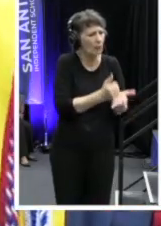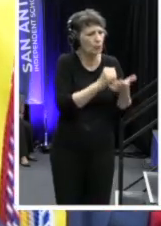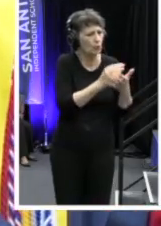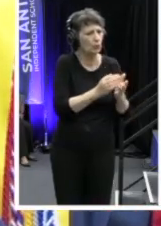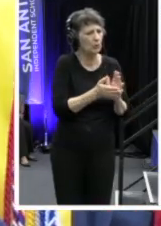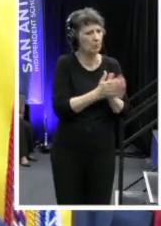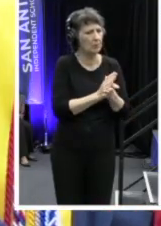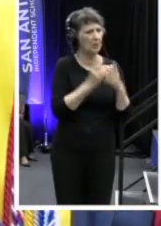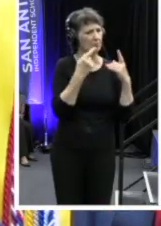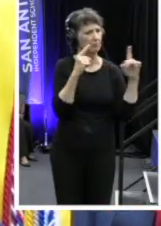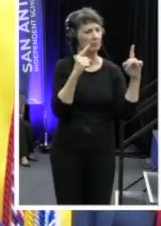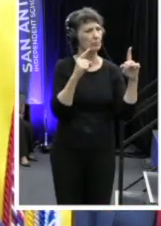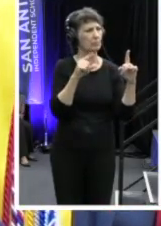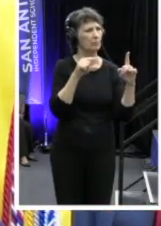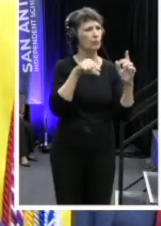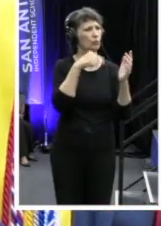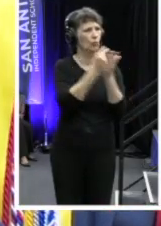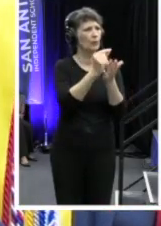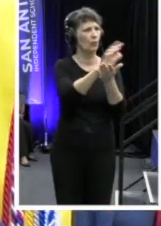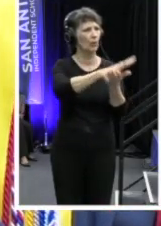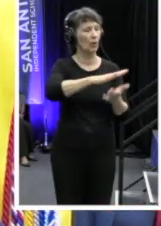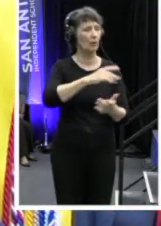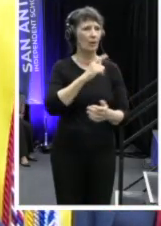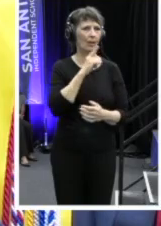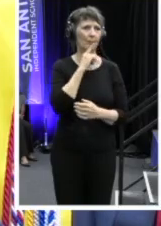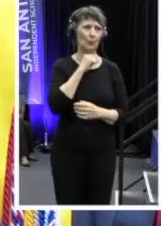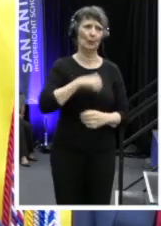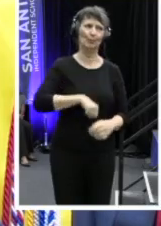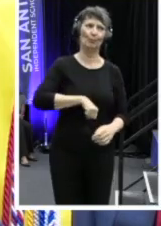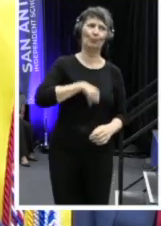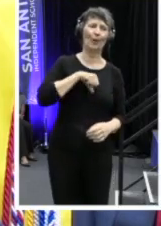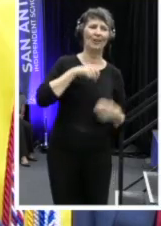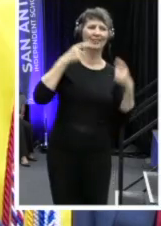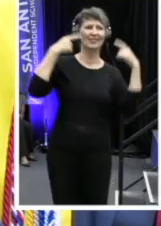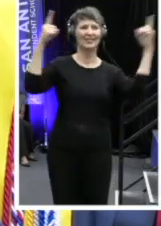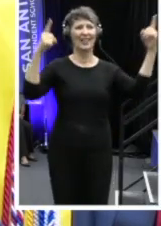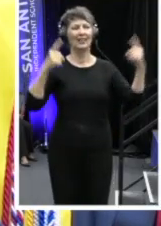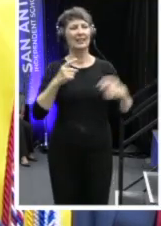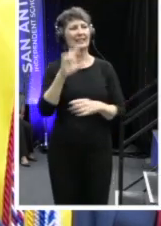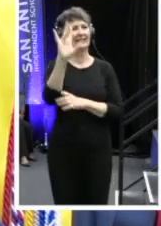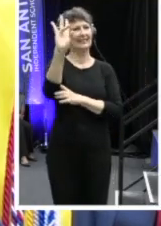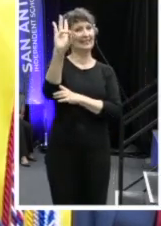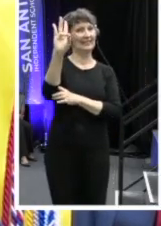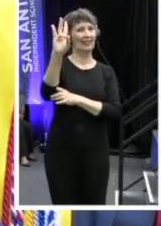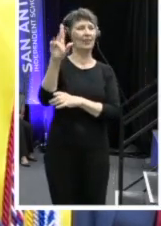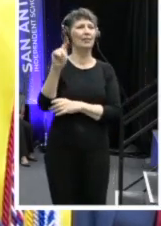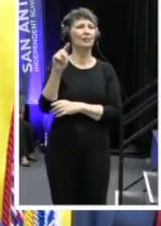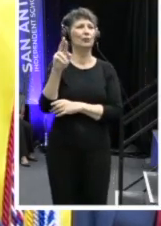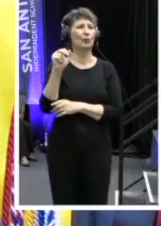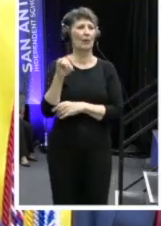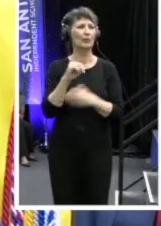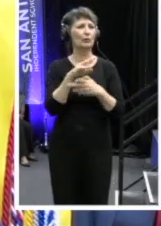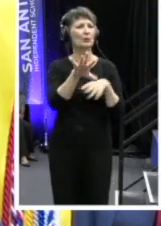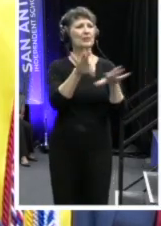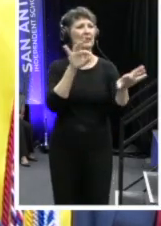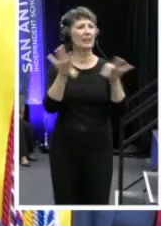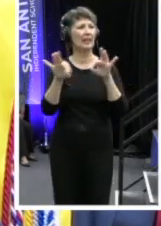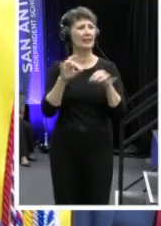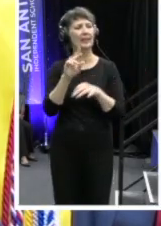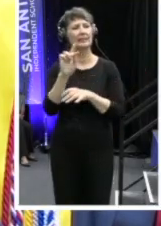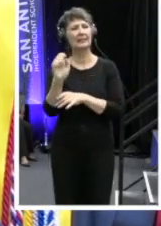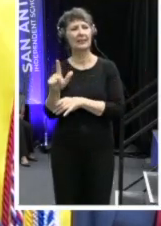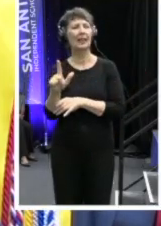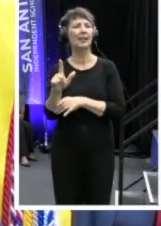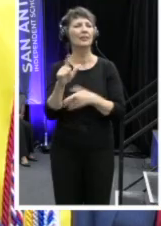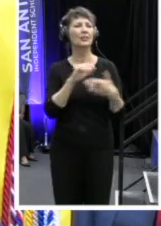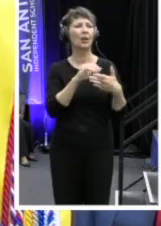degree. I am super proud to announce that 7 Travis students were selected as Dell Scholars